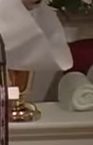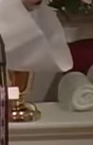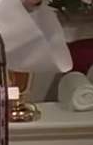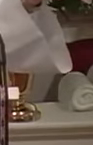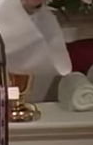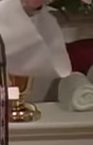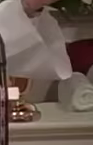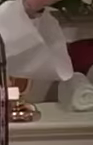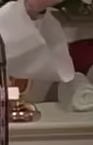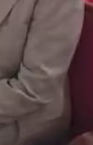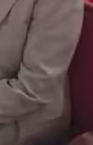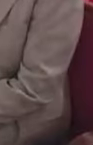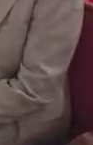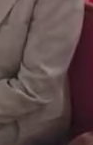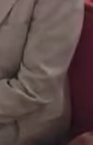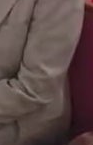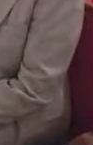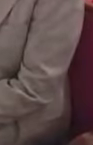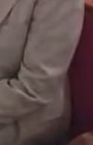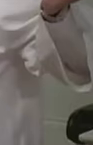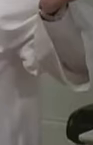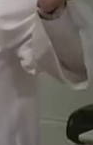Hear us, O God.